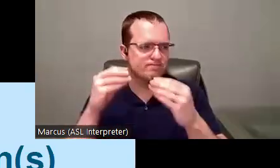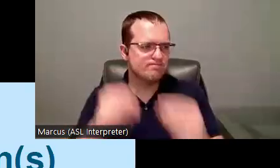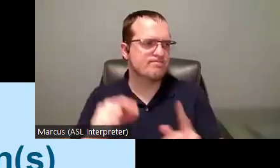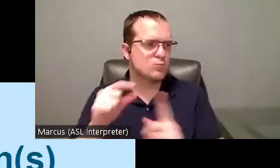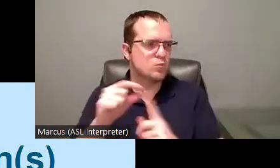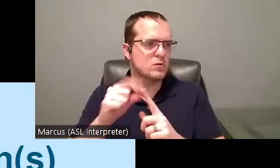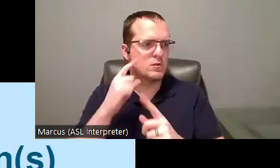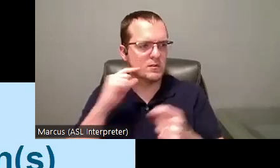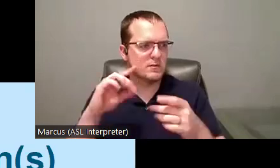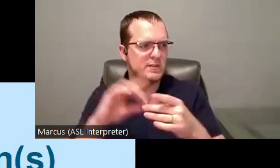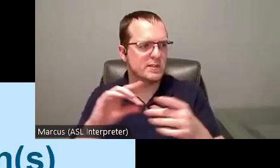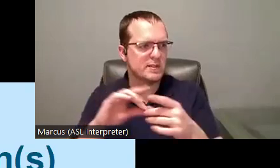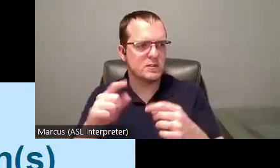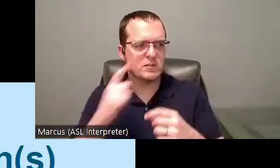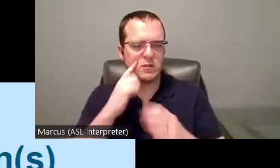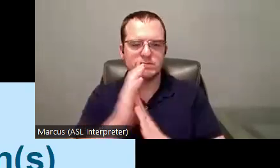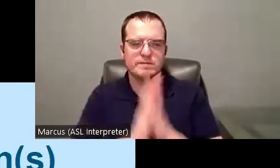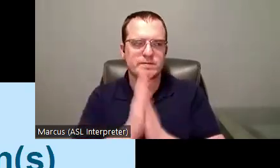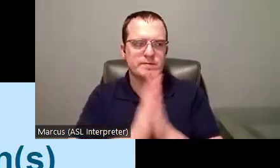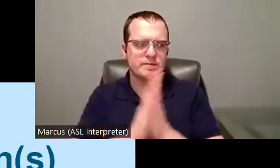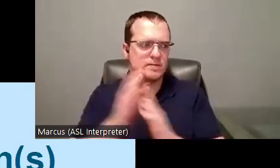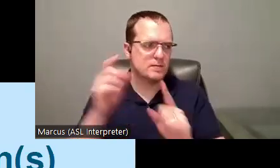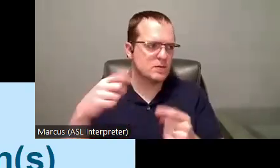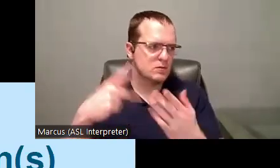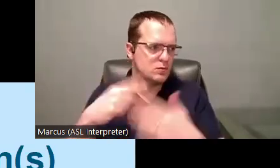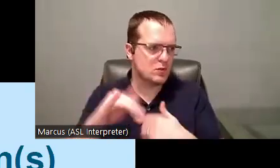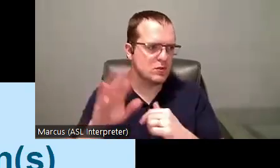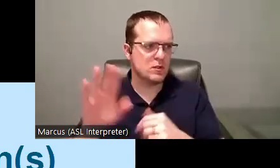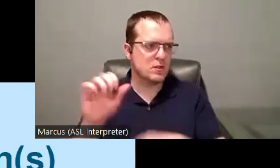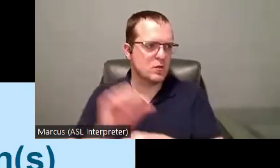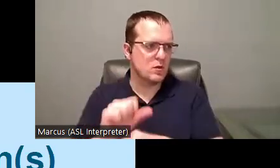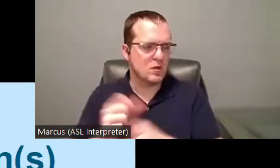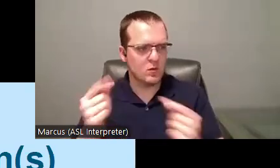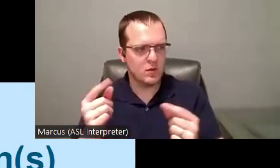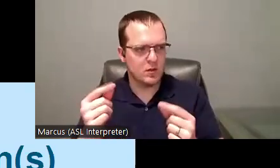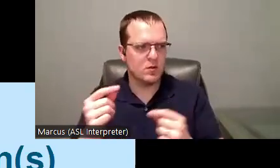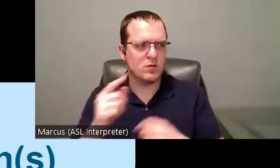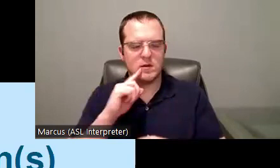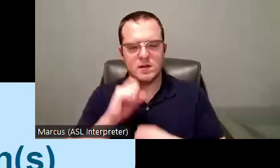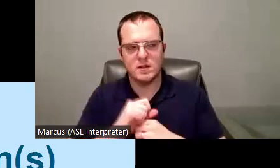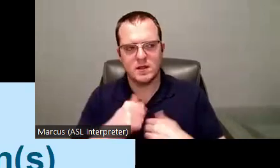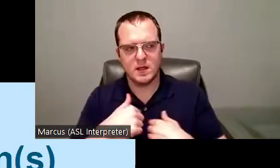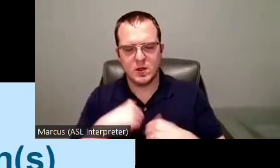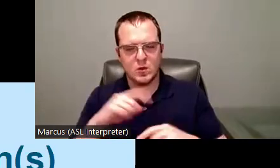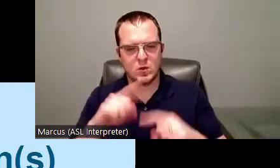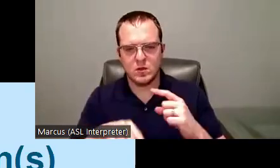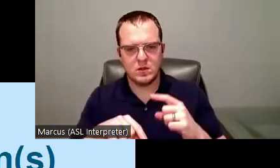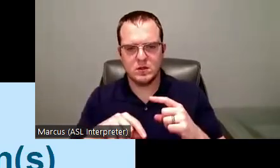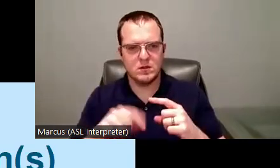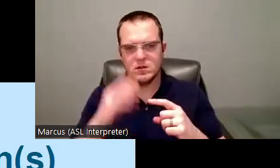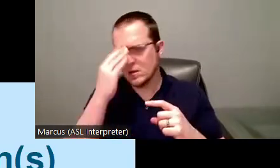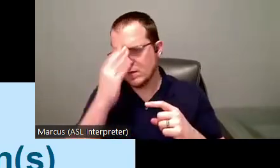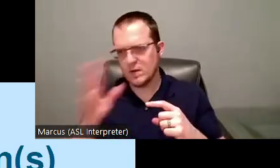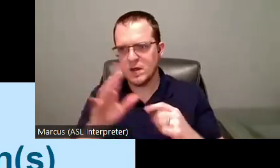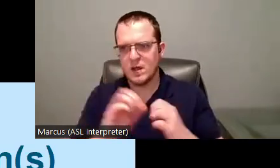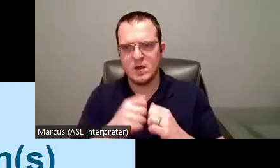speak. And so she's so passionate about this project and the work that they do for these women that I couldn't possibly convey like how